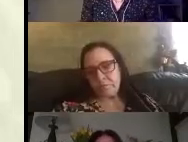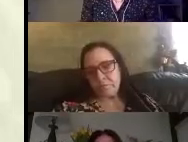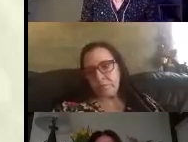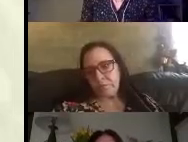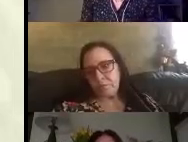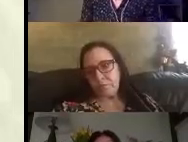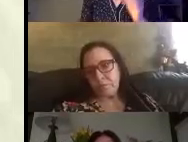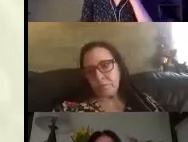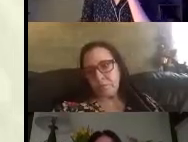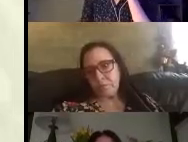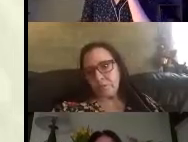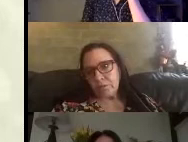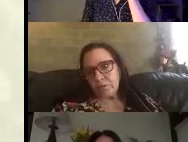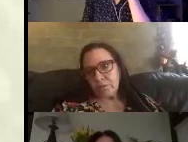Mhm.